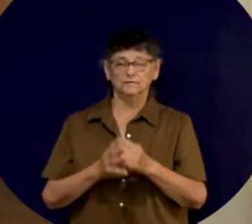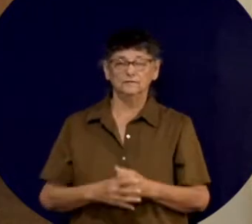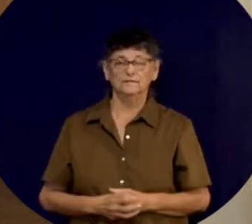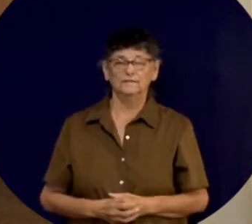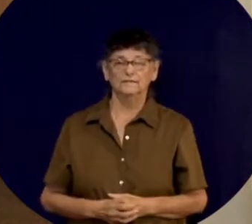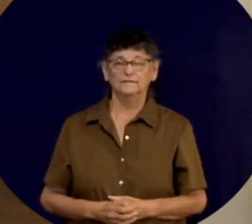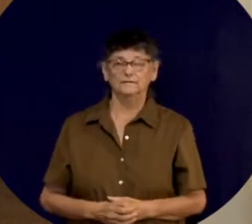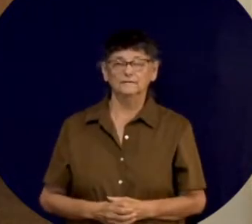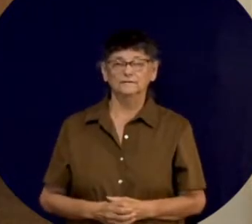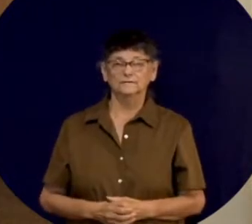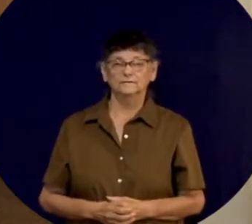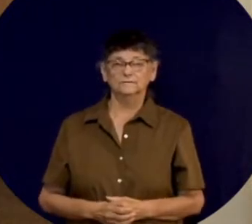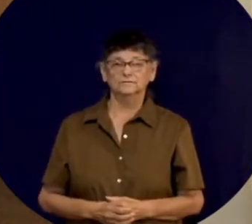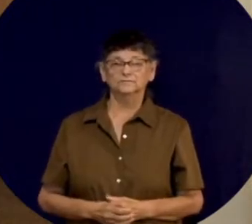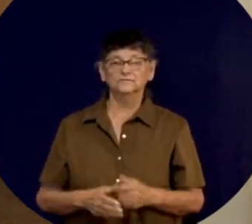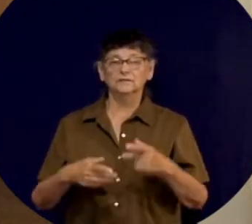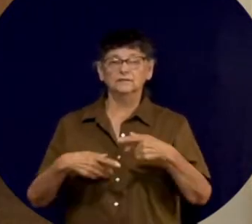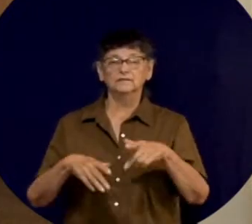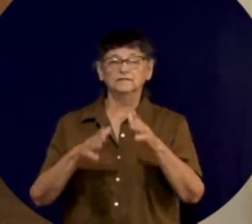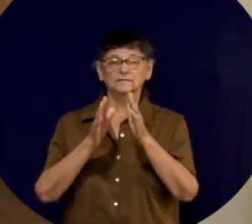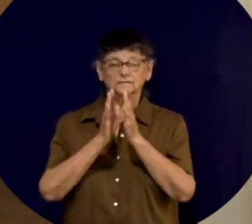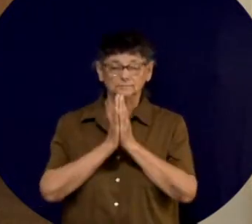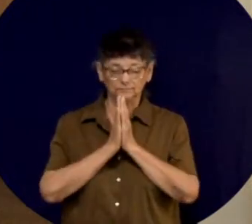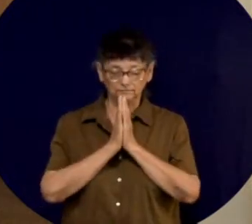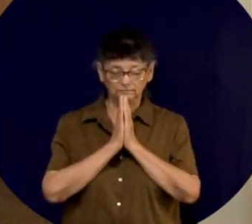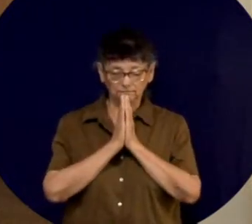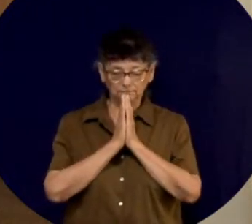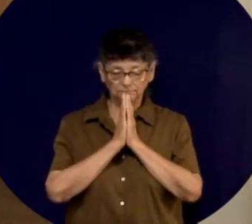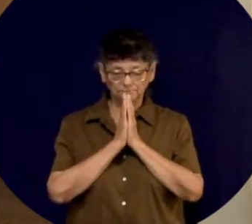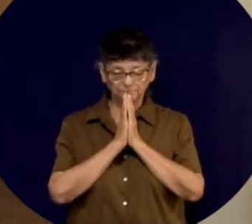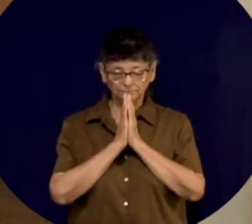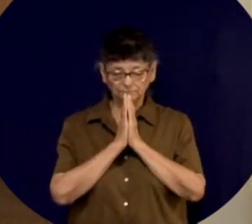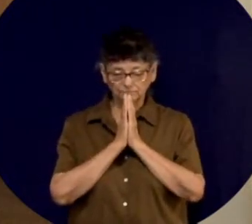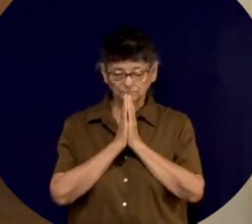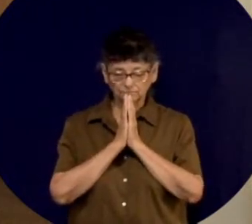Amen. Let us pray.